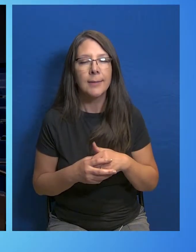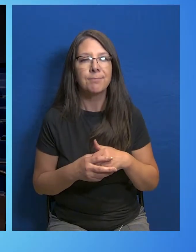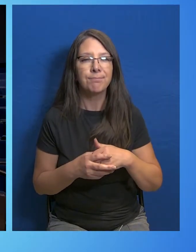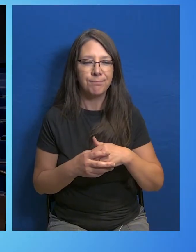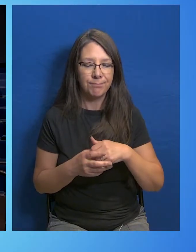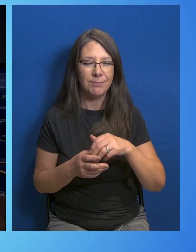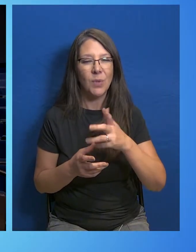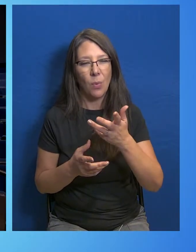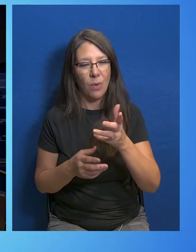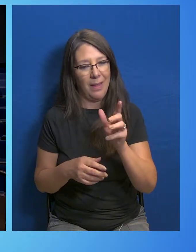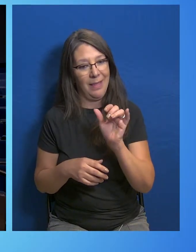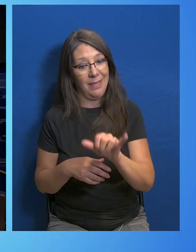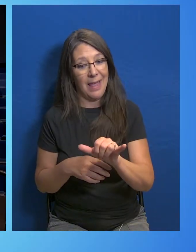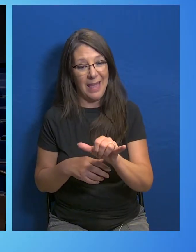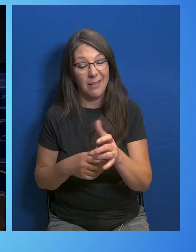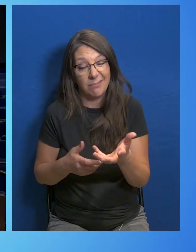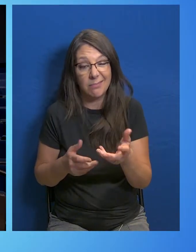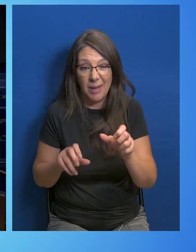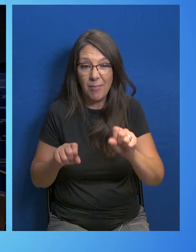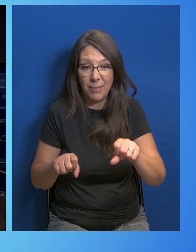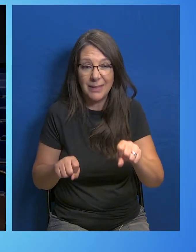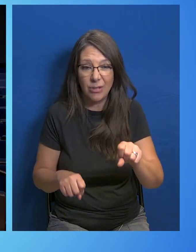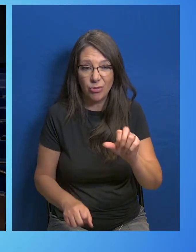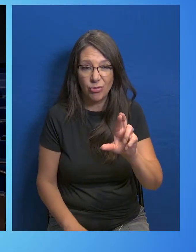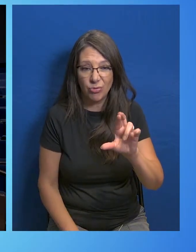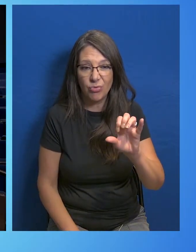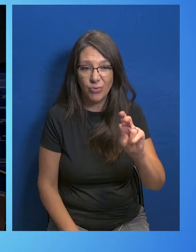that is a potential risk that